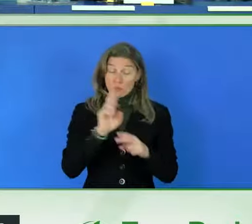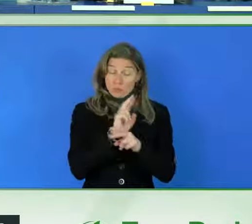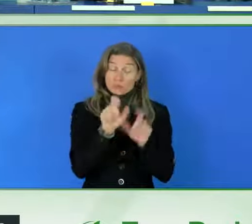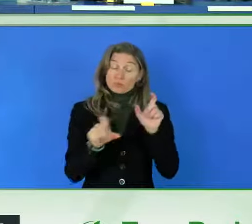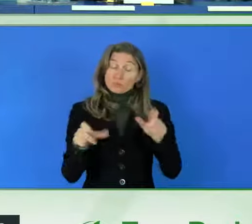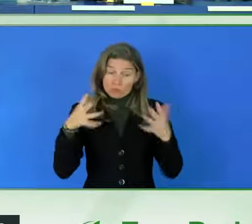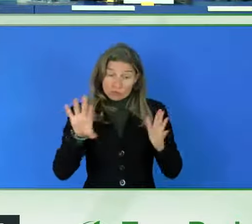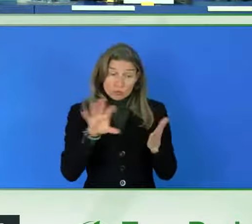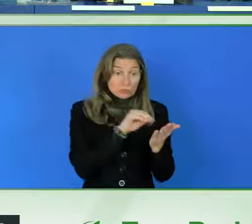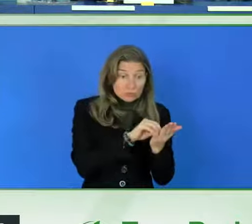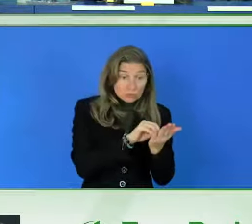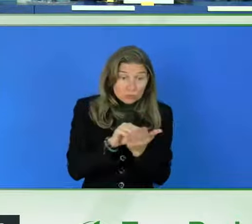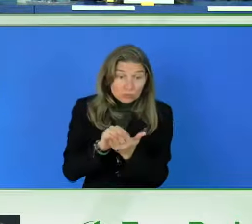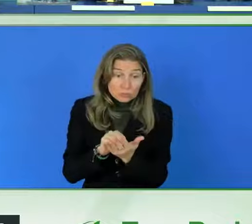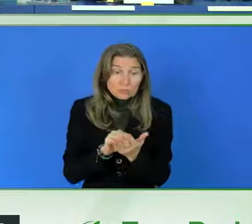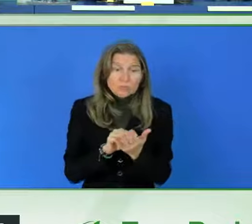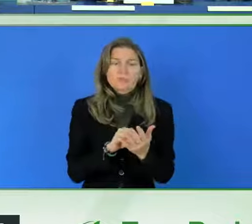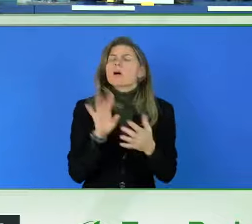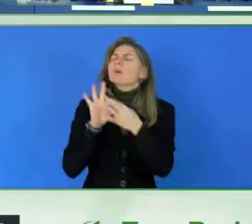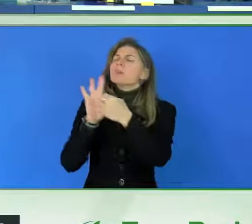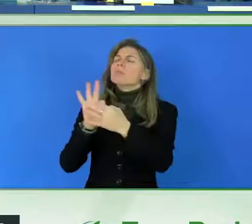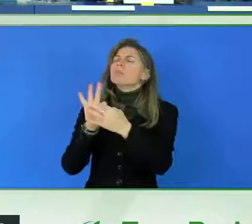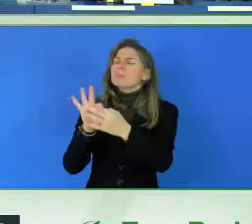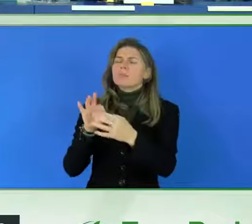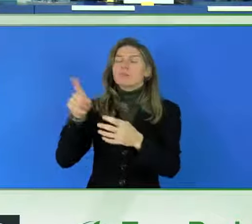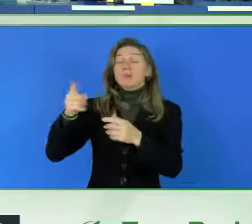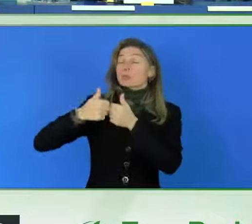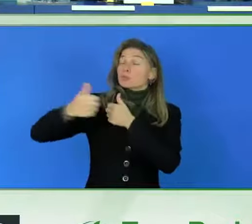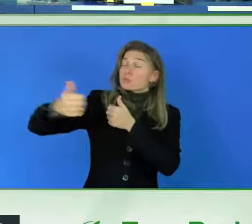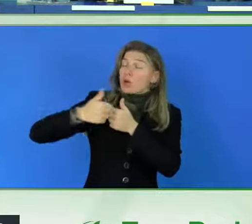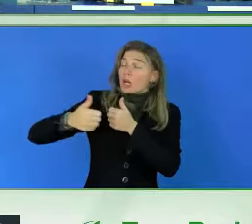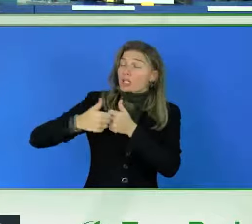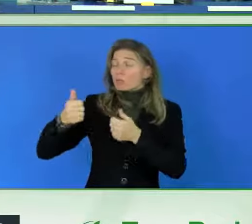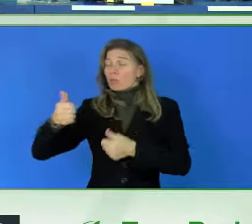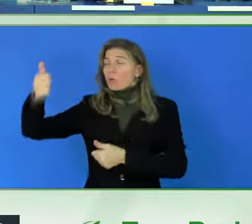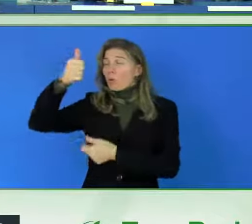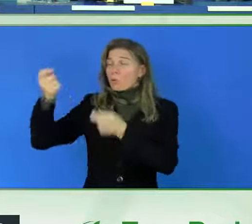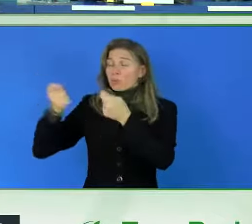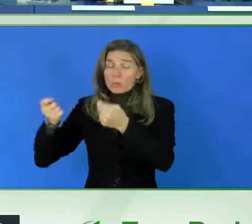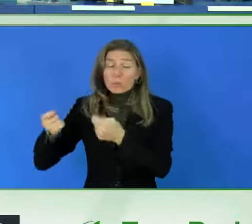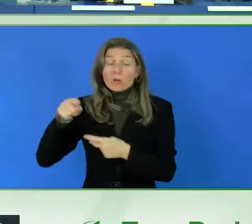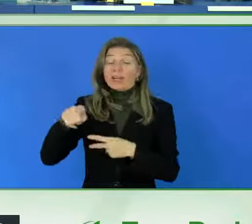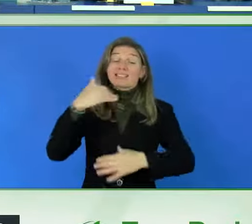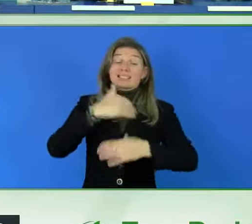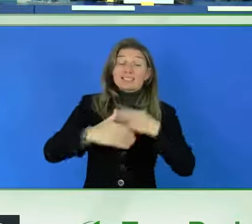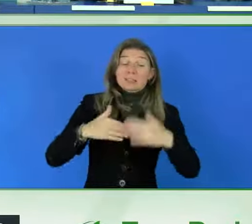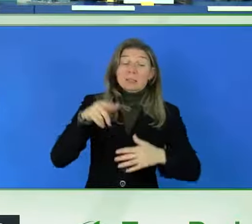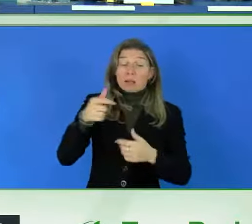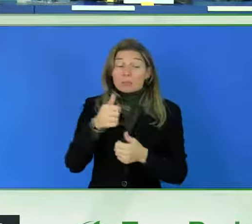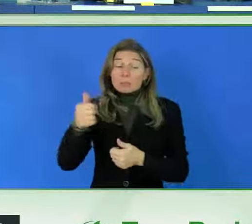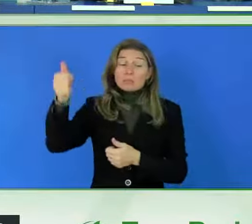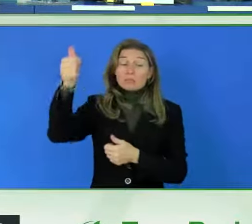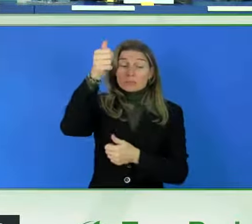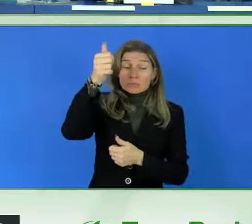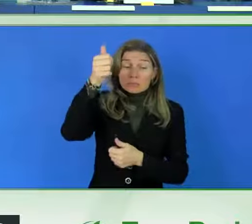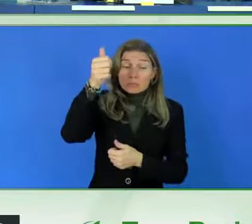transport authorities, and organization of people with disabilities. And our business model is based